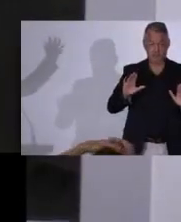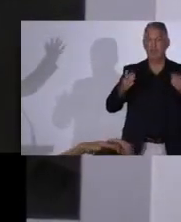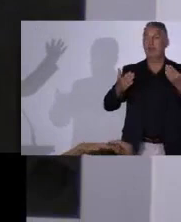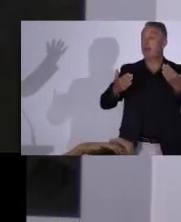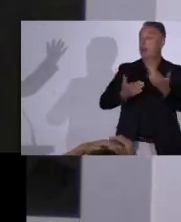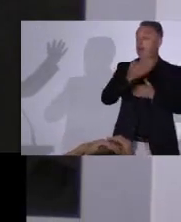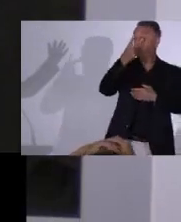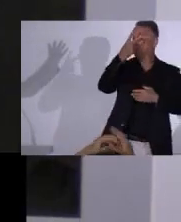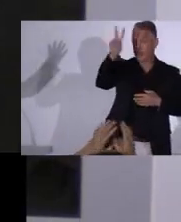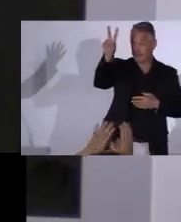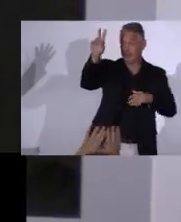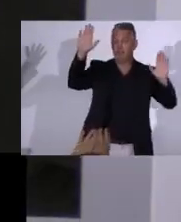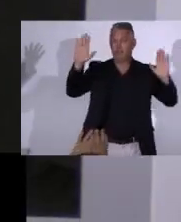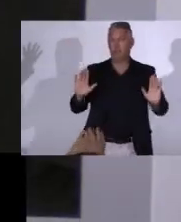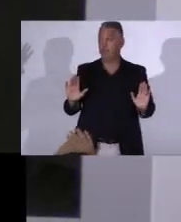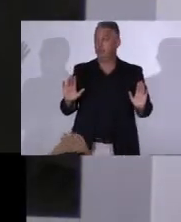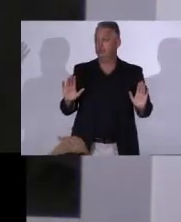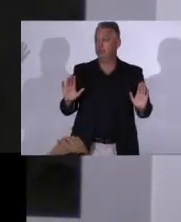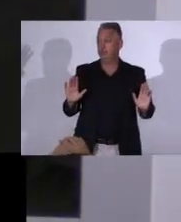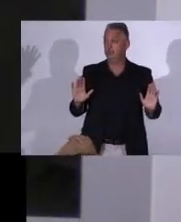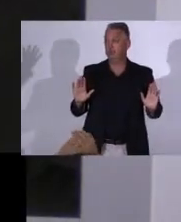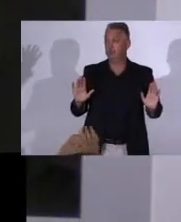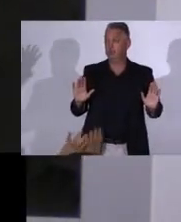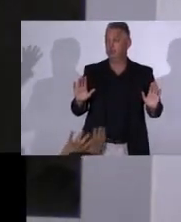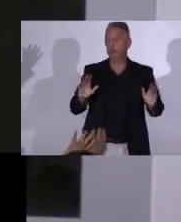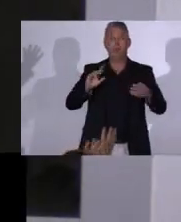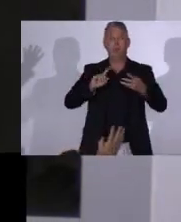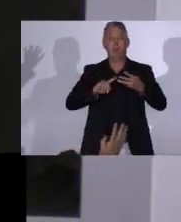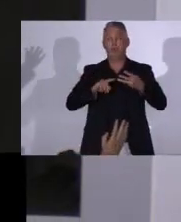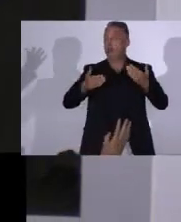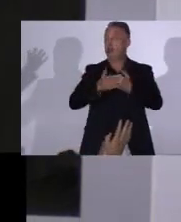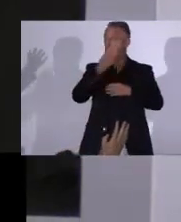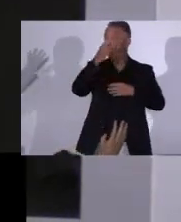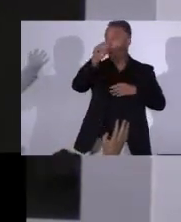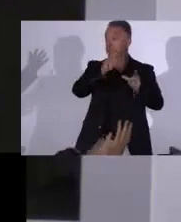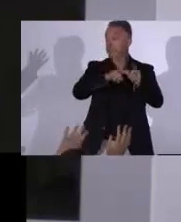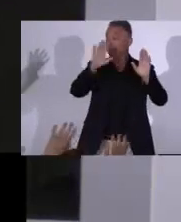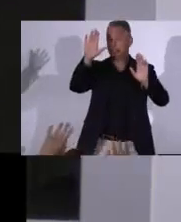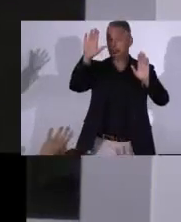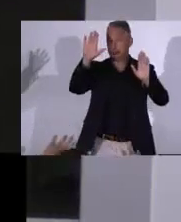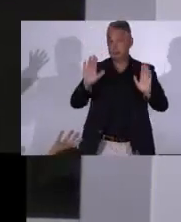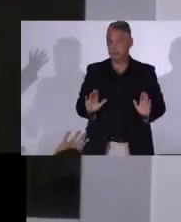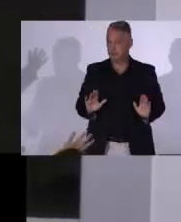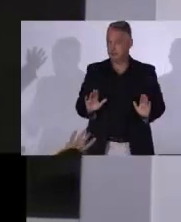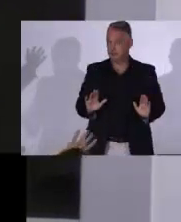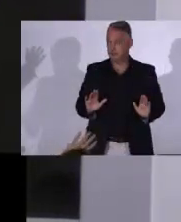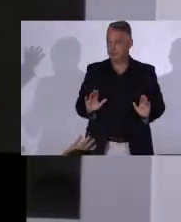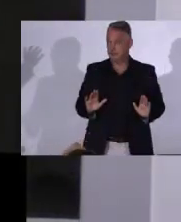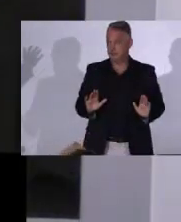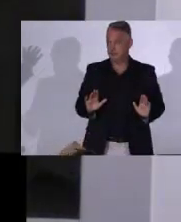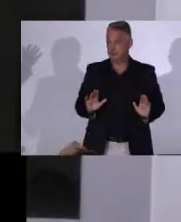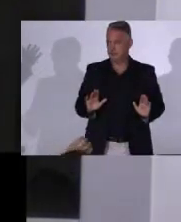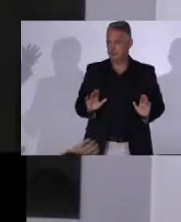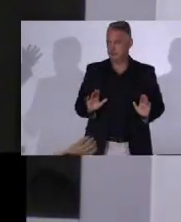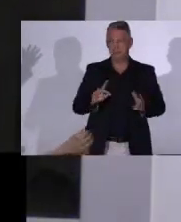years experience, put your hands down. If your table has less than 30 years experience, put your hands down. If